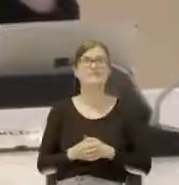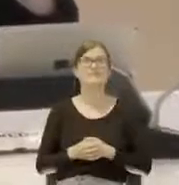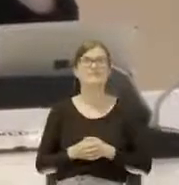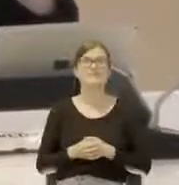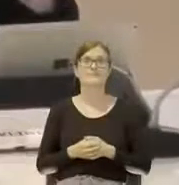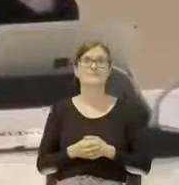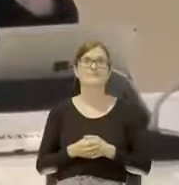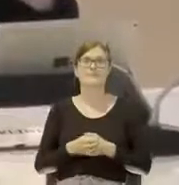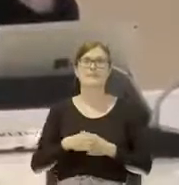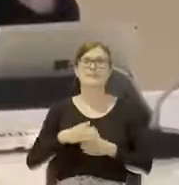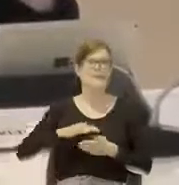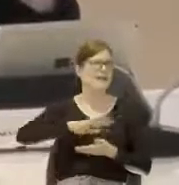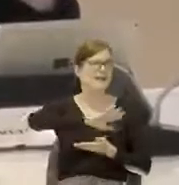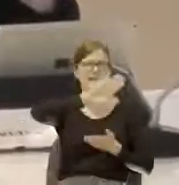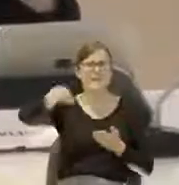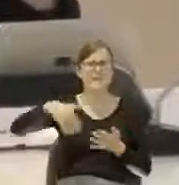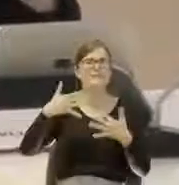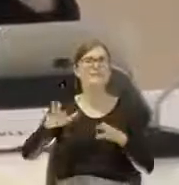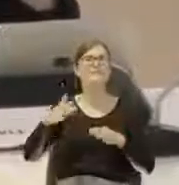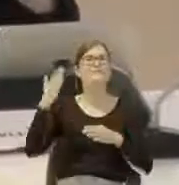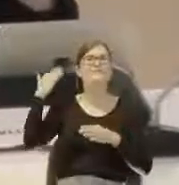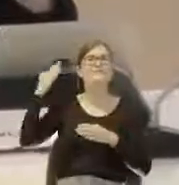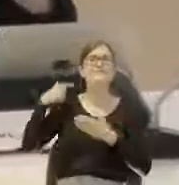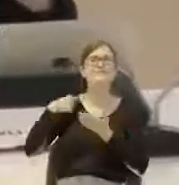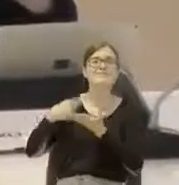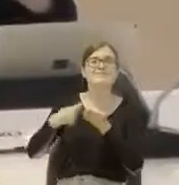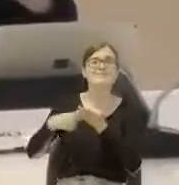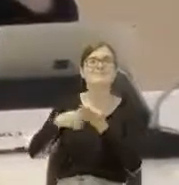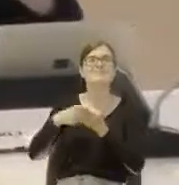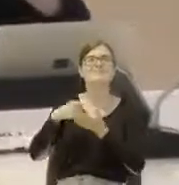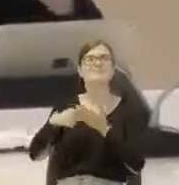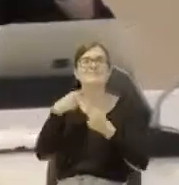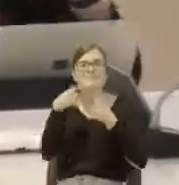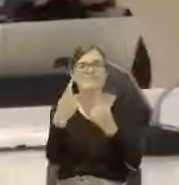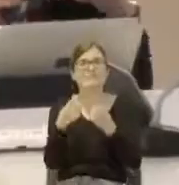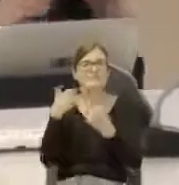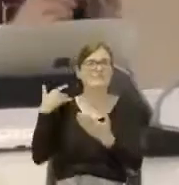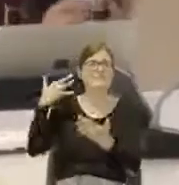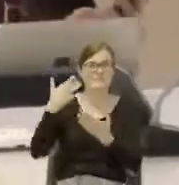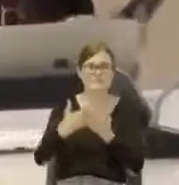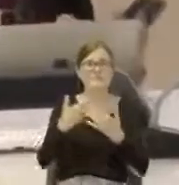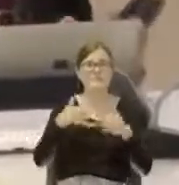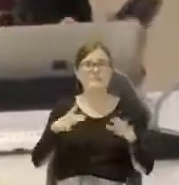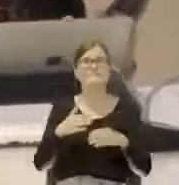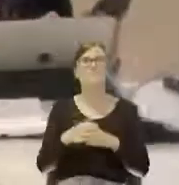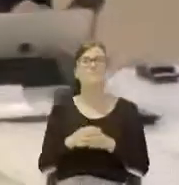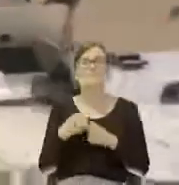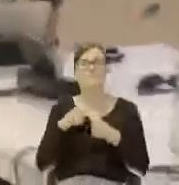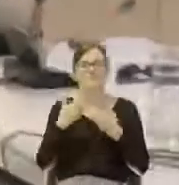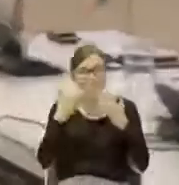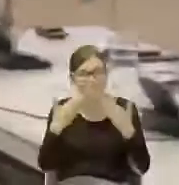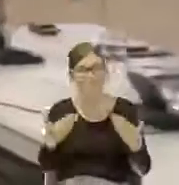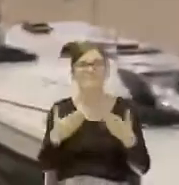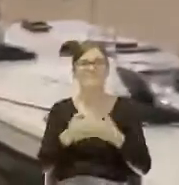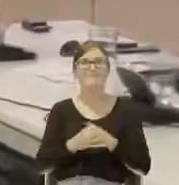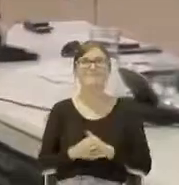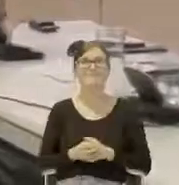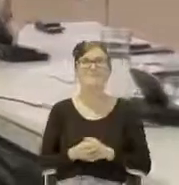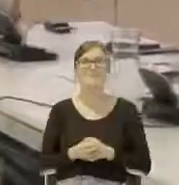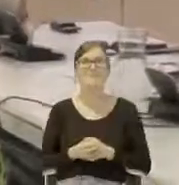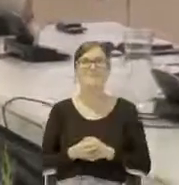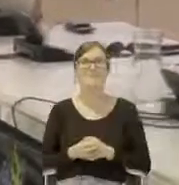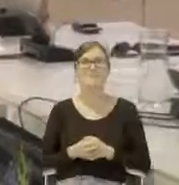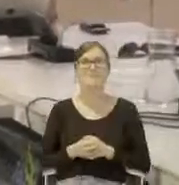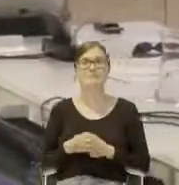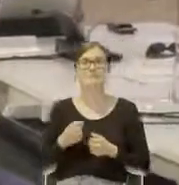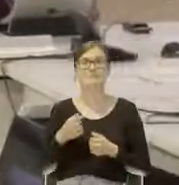by commending the very strong pro-public and pro-public service messages that I've heard here today.